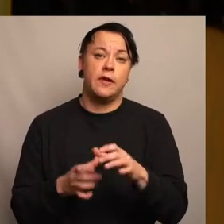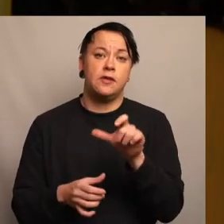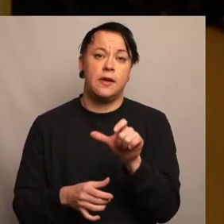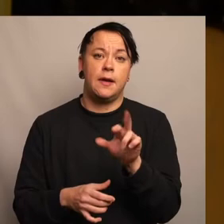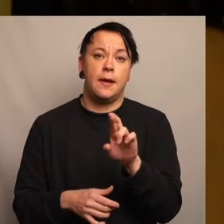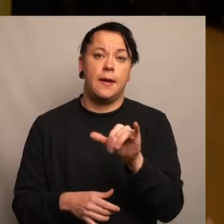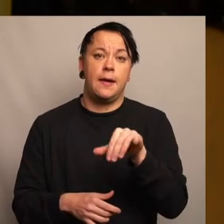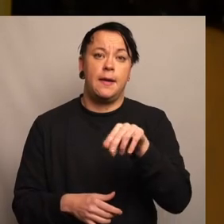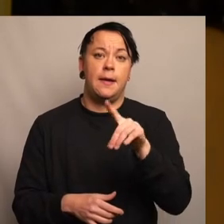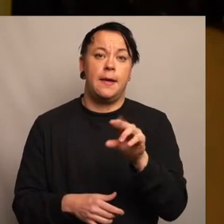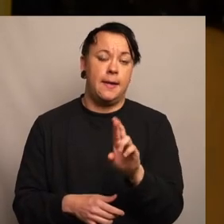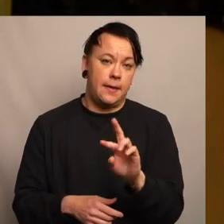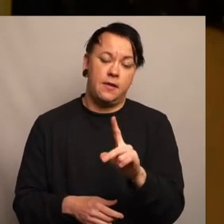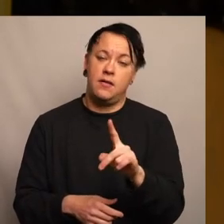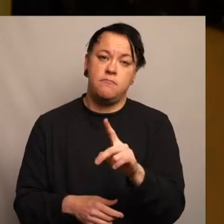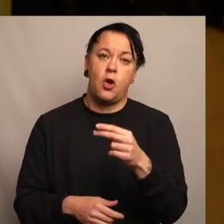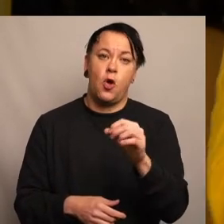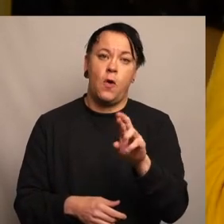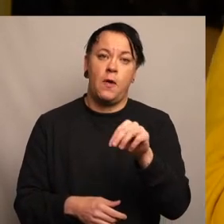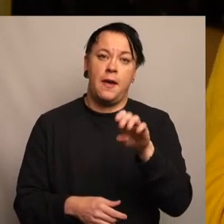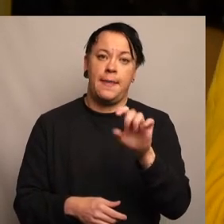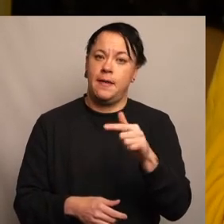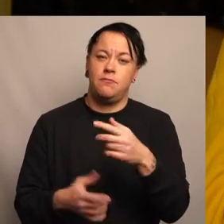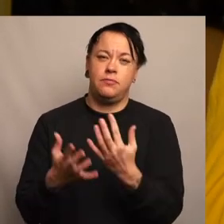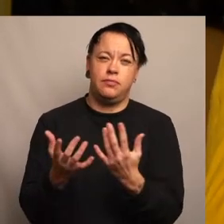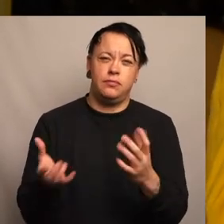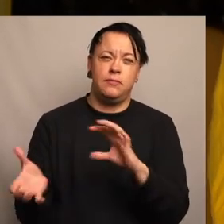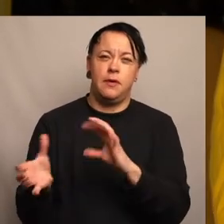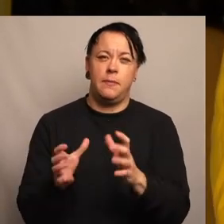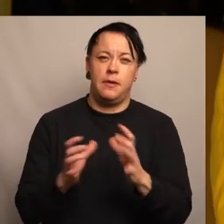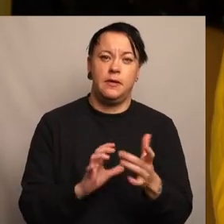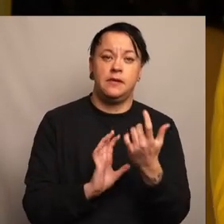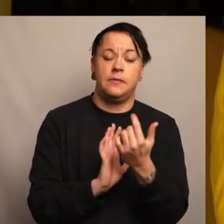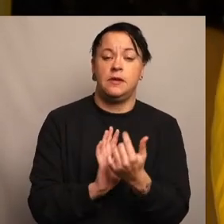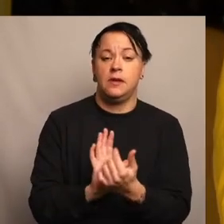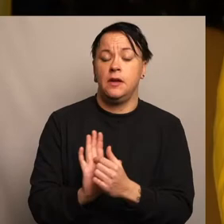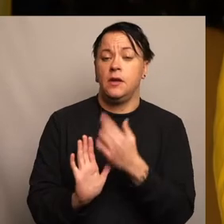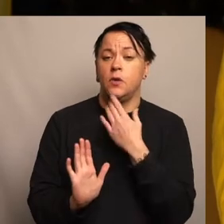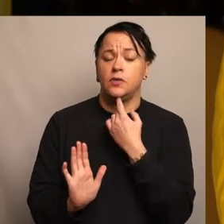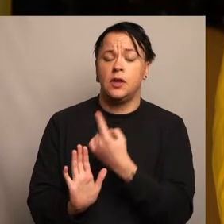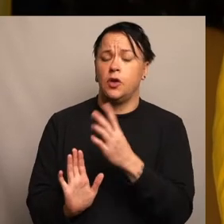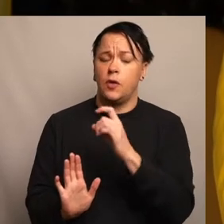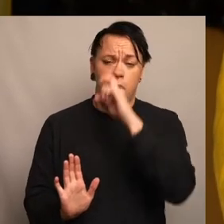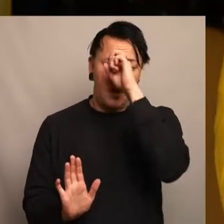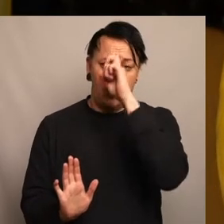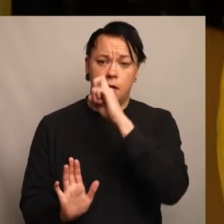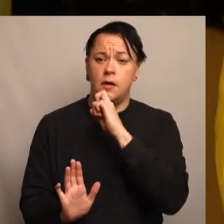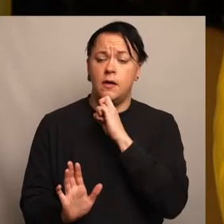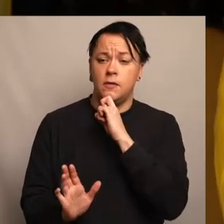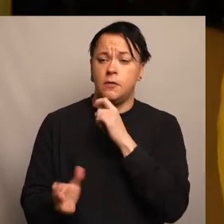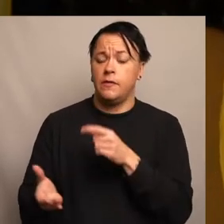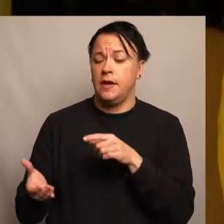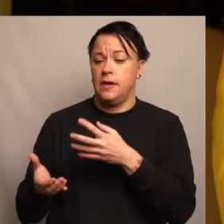like, many things when people say they have this profile, I say like, no Asiatic, no African, no black,